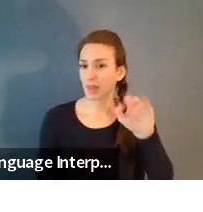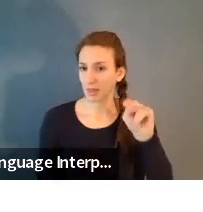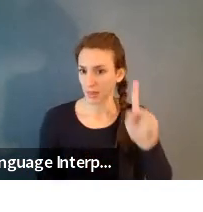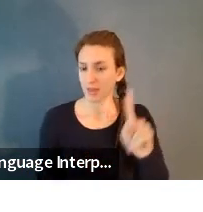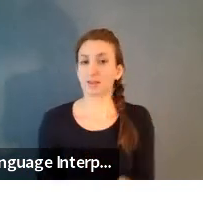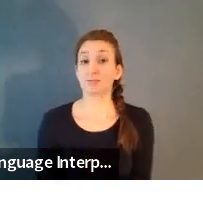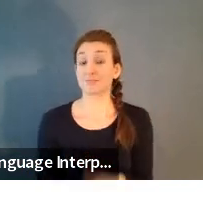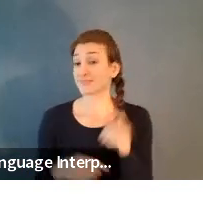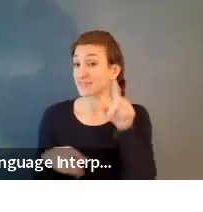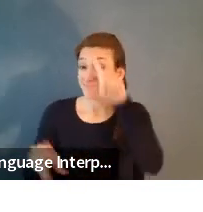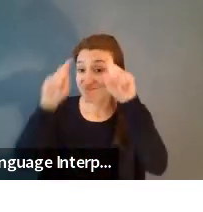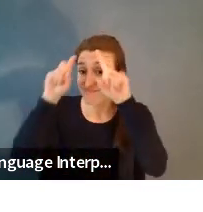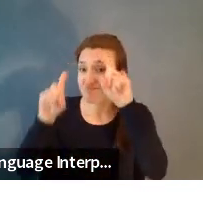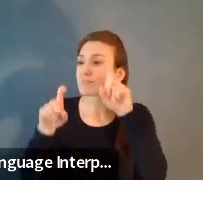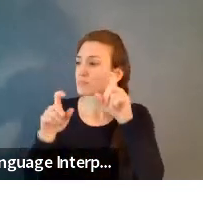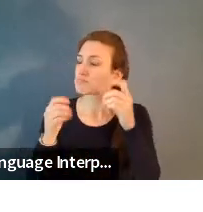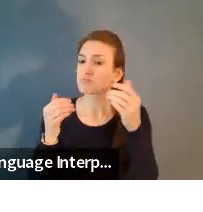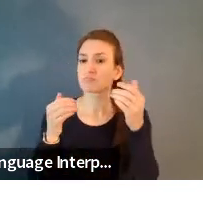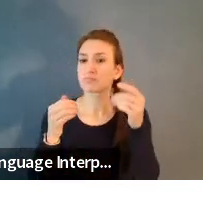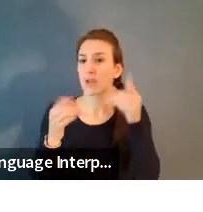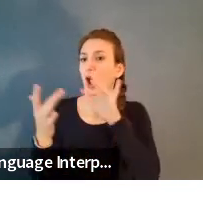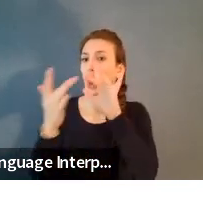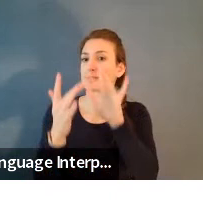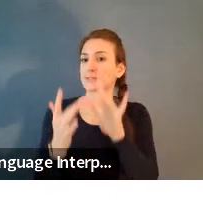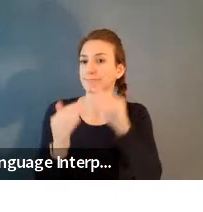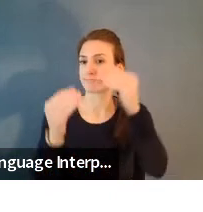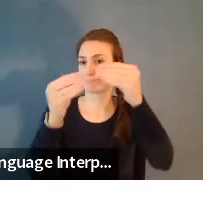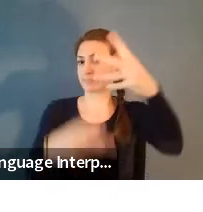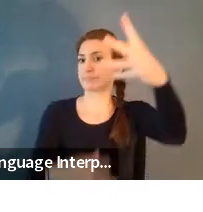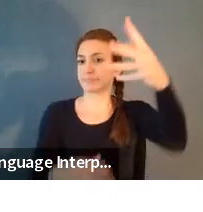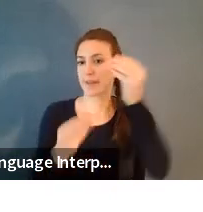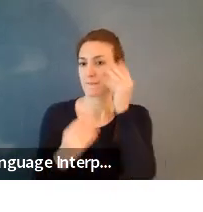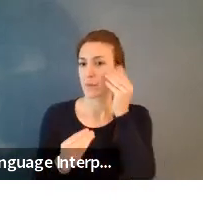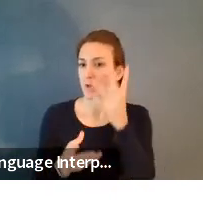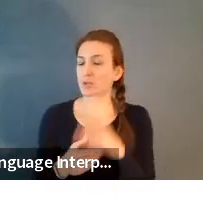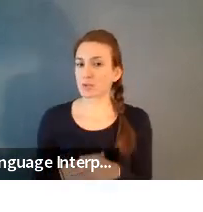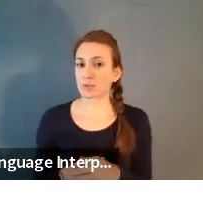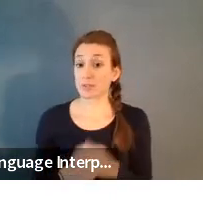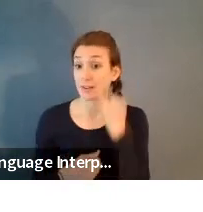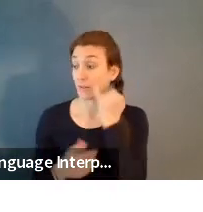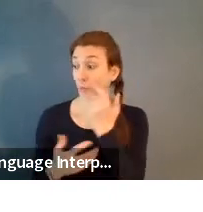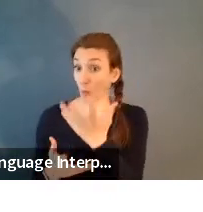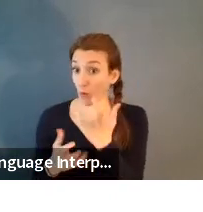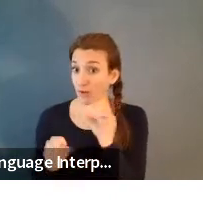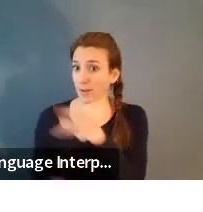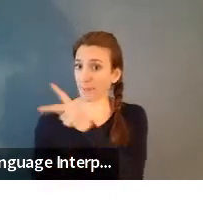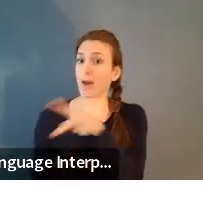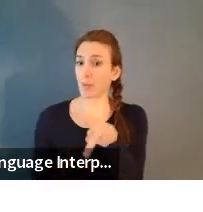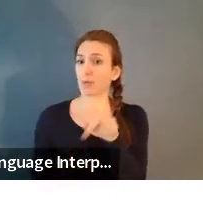information. And if you're interested, we can definitely send out the PowerPoint as well.